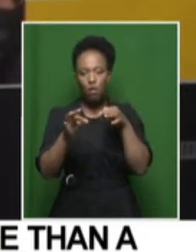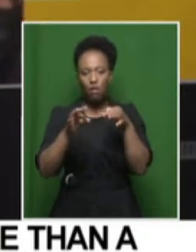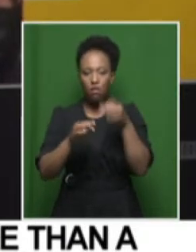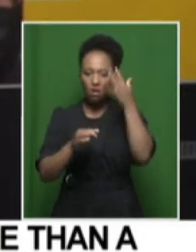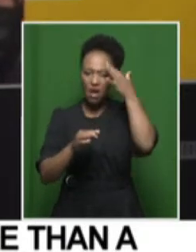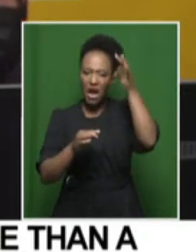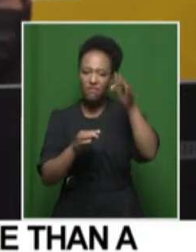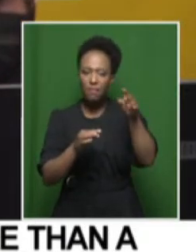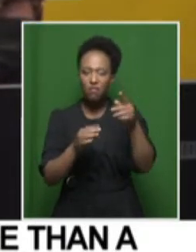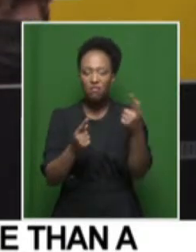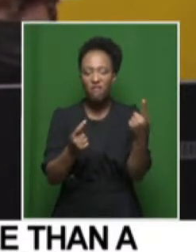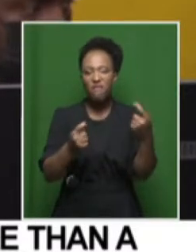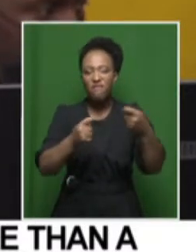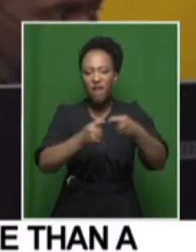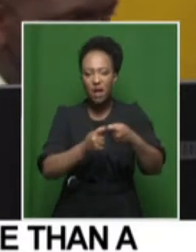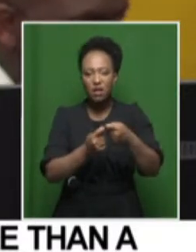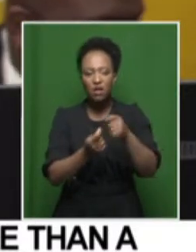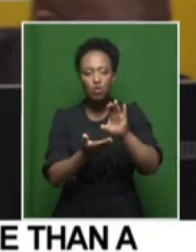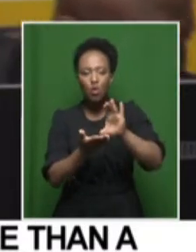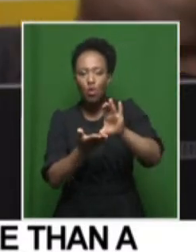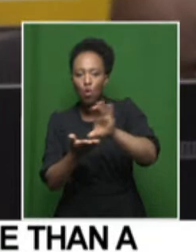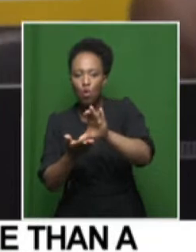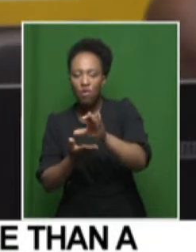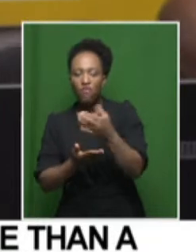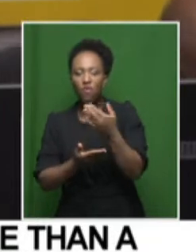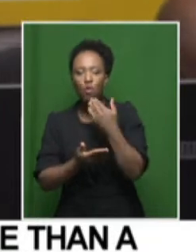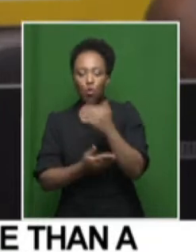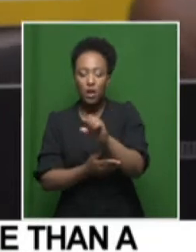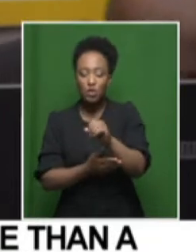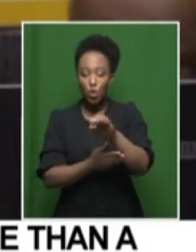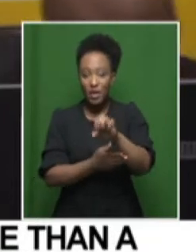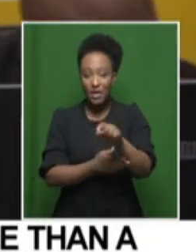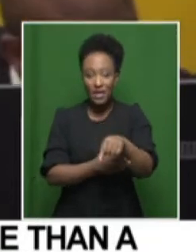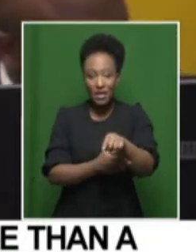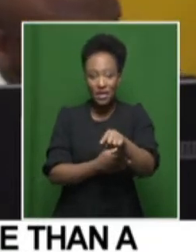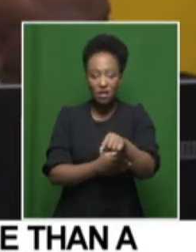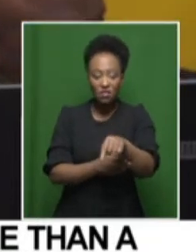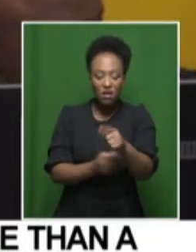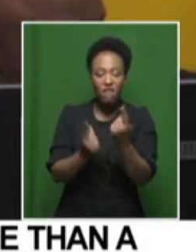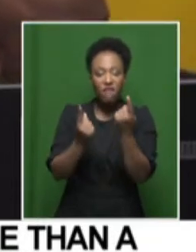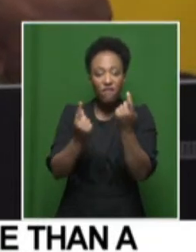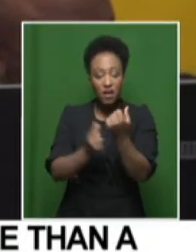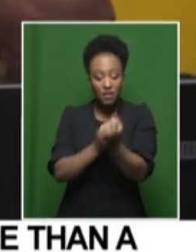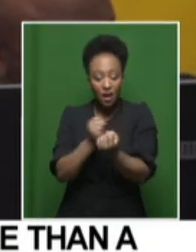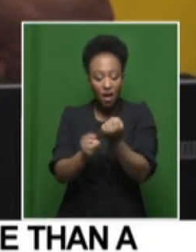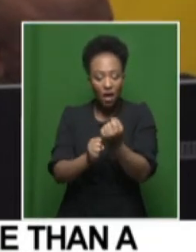government funding of state-owned companies during the upcoming financial year.